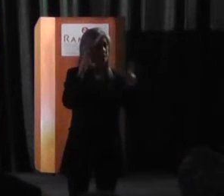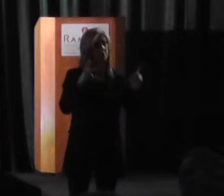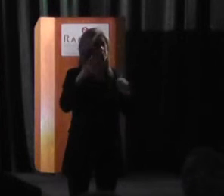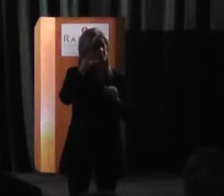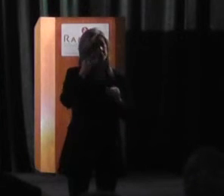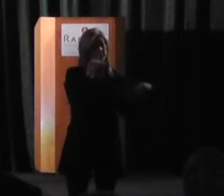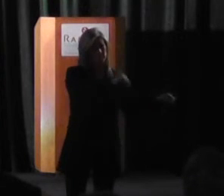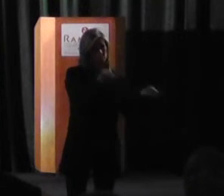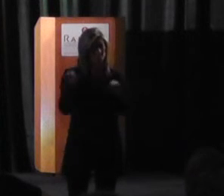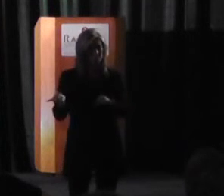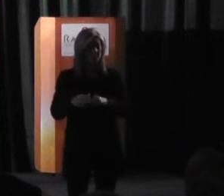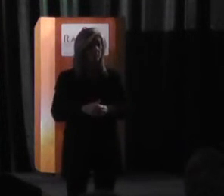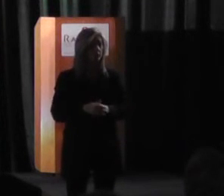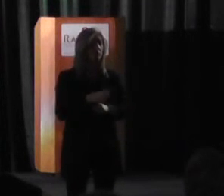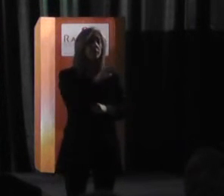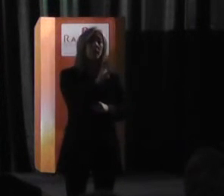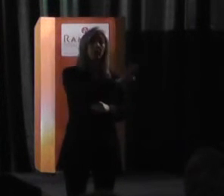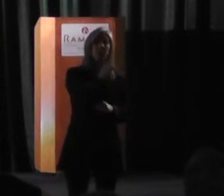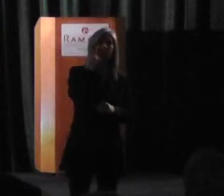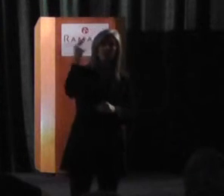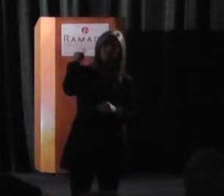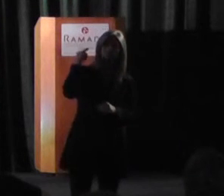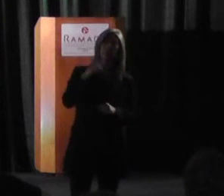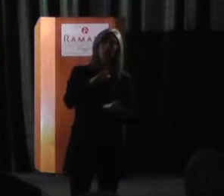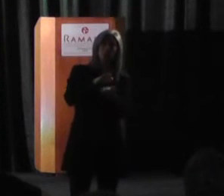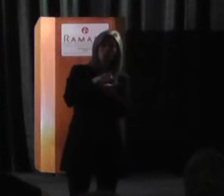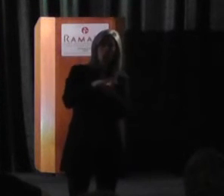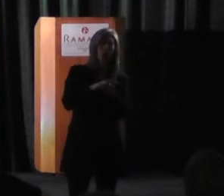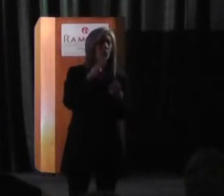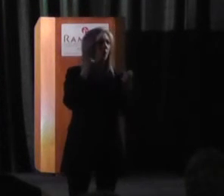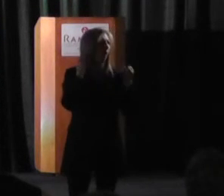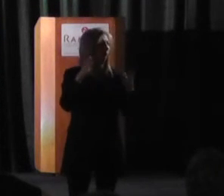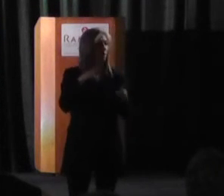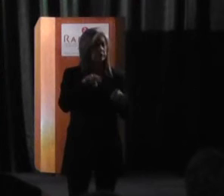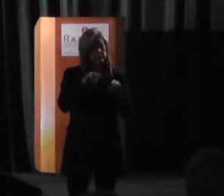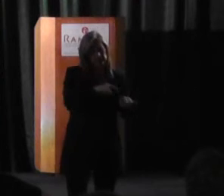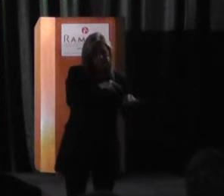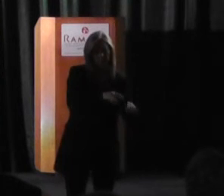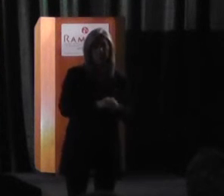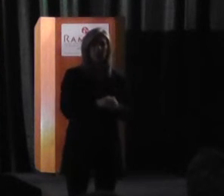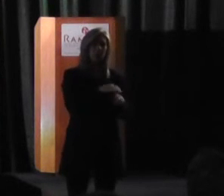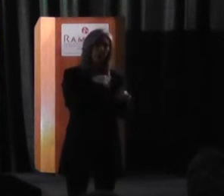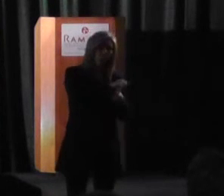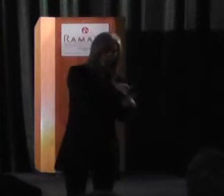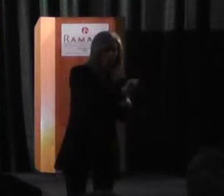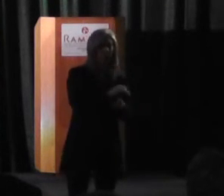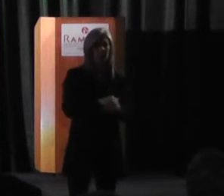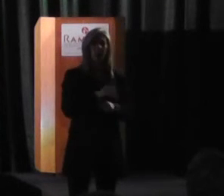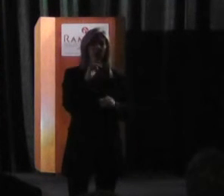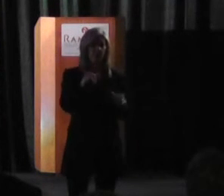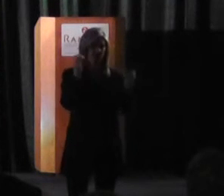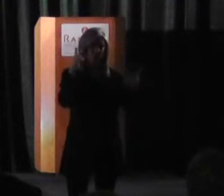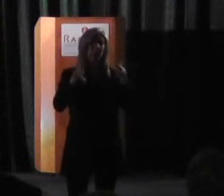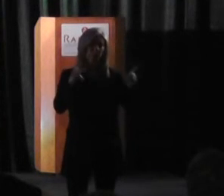be a huge concern for children and adults who stutter. And it's often, management strategies are often incorporated into our treatment at